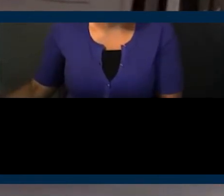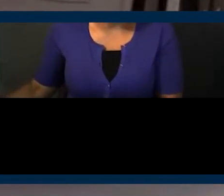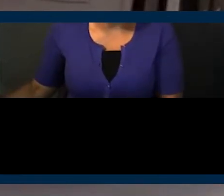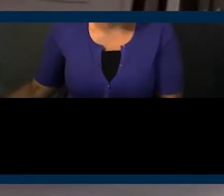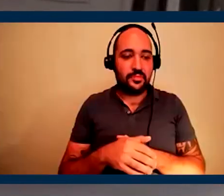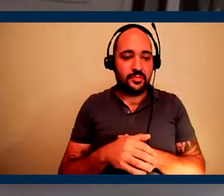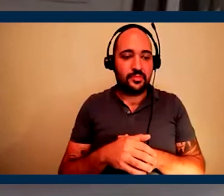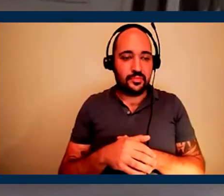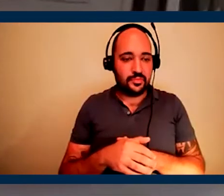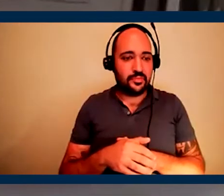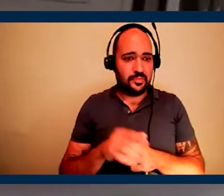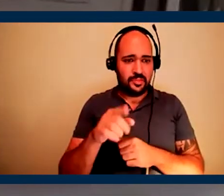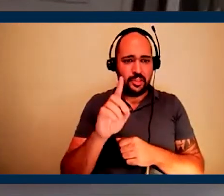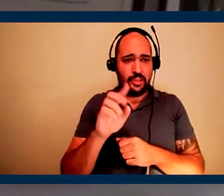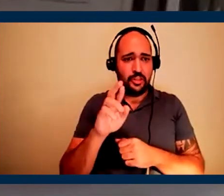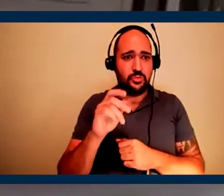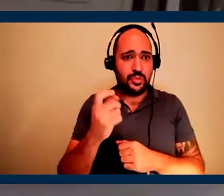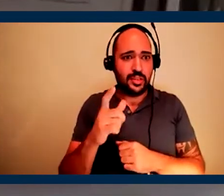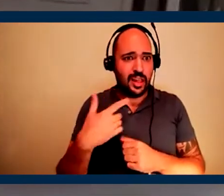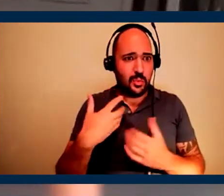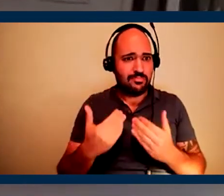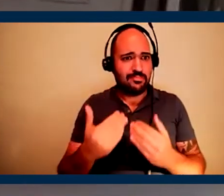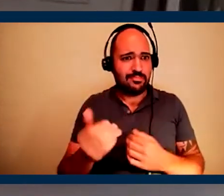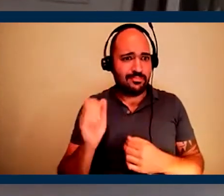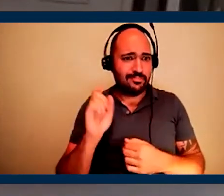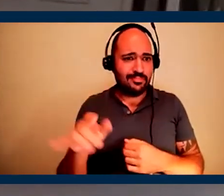think you're a visionary leader, and